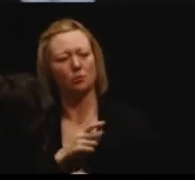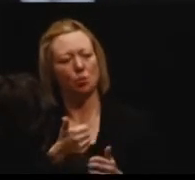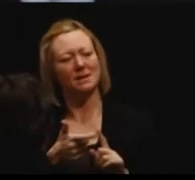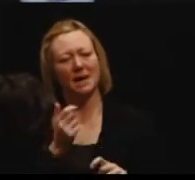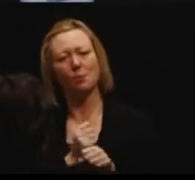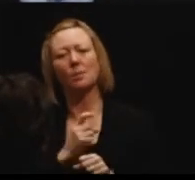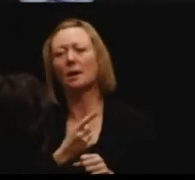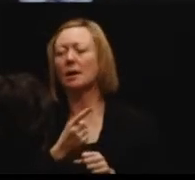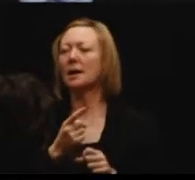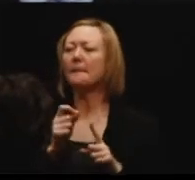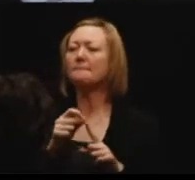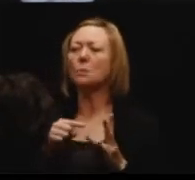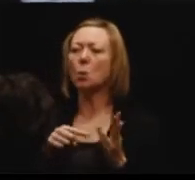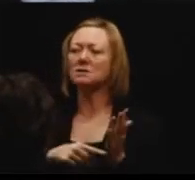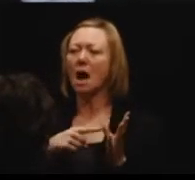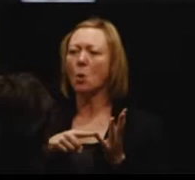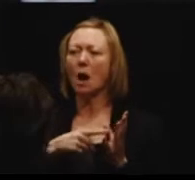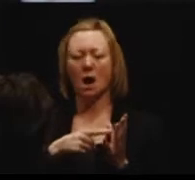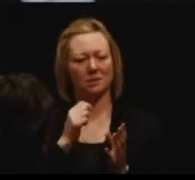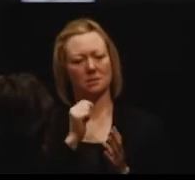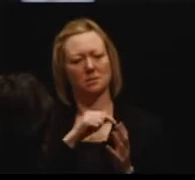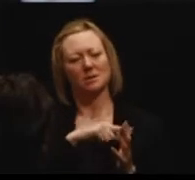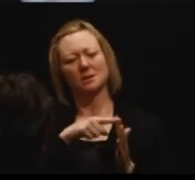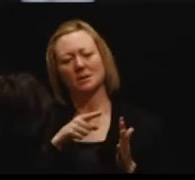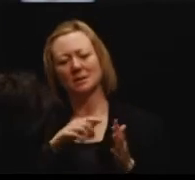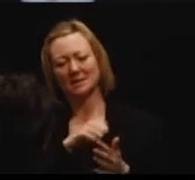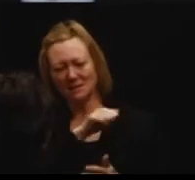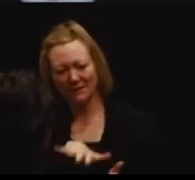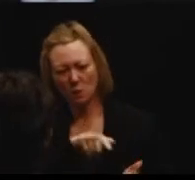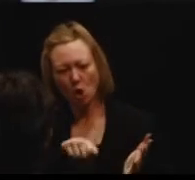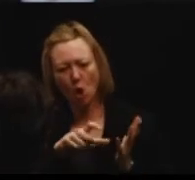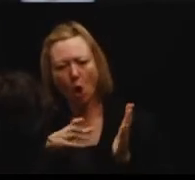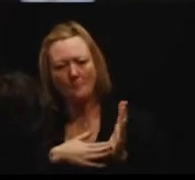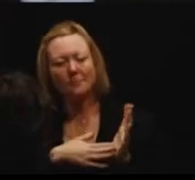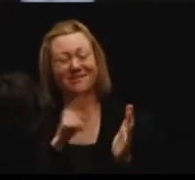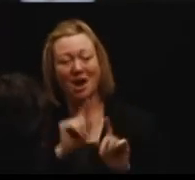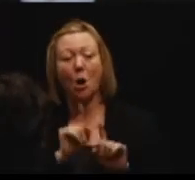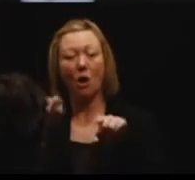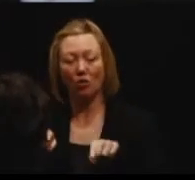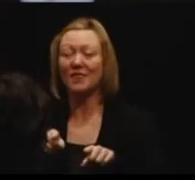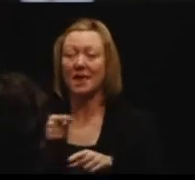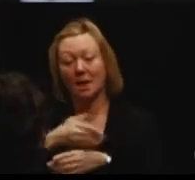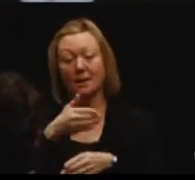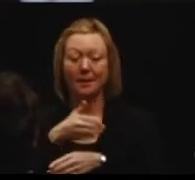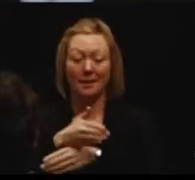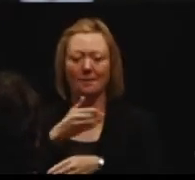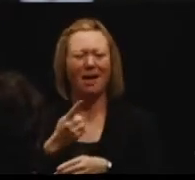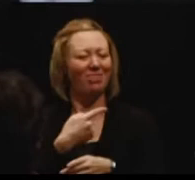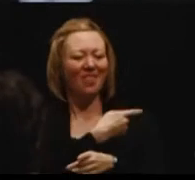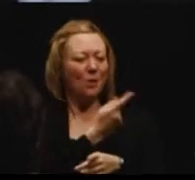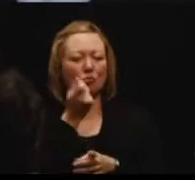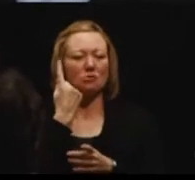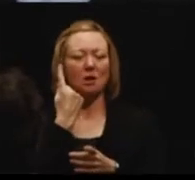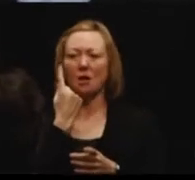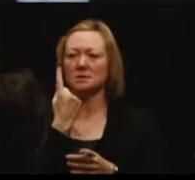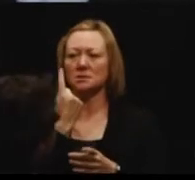WordPress, tongatawhenua.com, those kind of guys can be out there actually doing the stuff. What they don't realise, exactly what you said, is that there is a